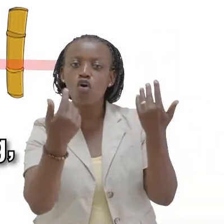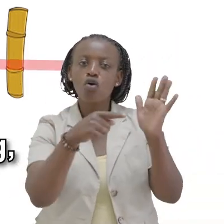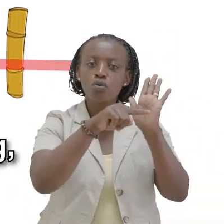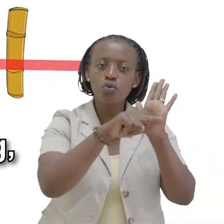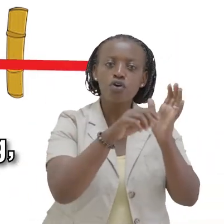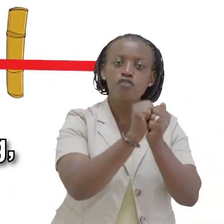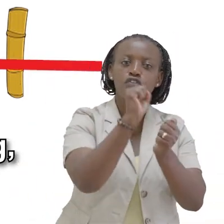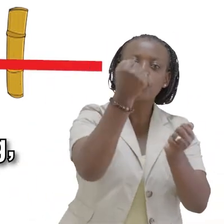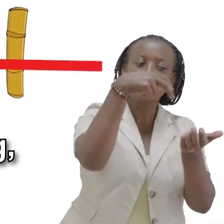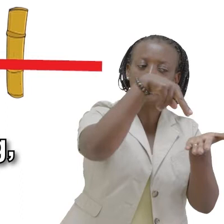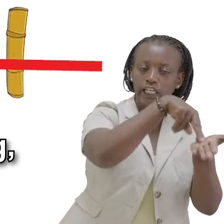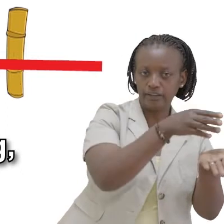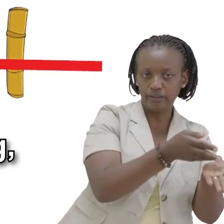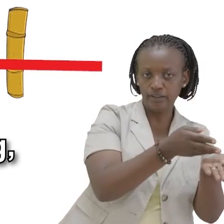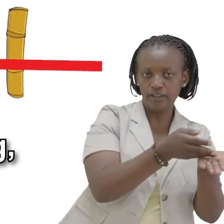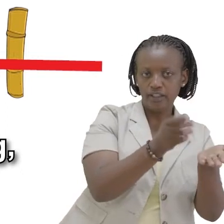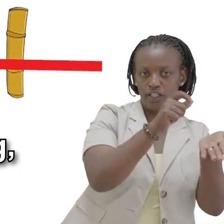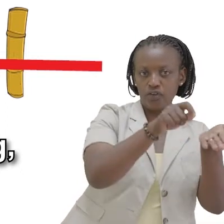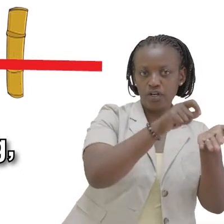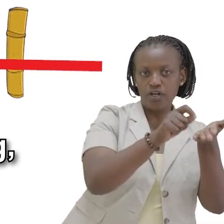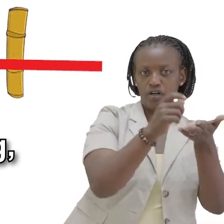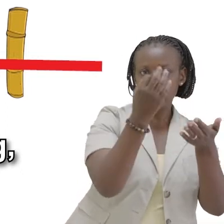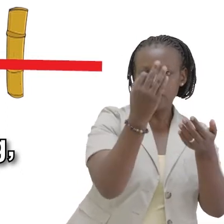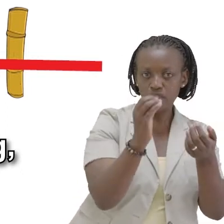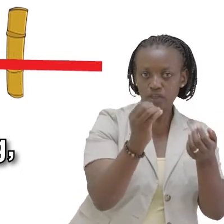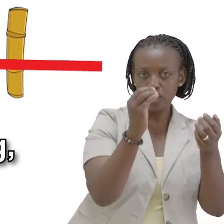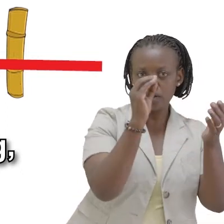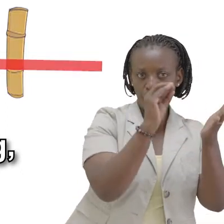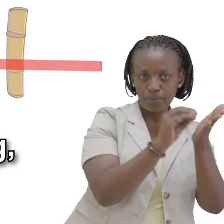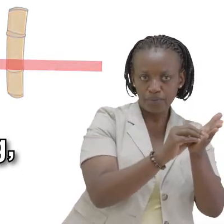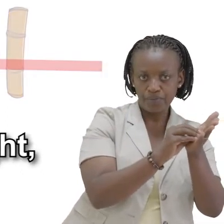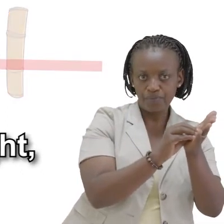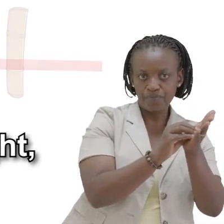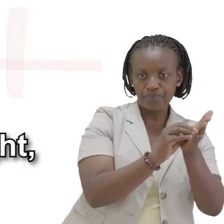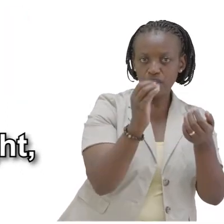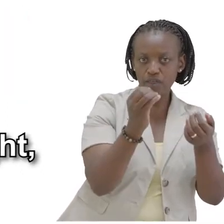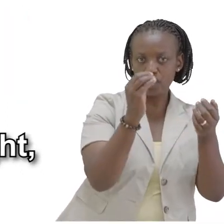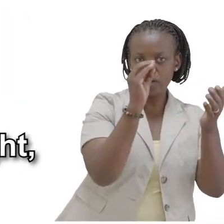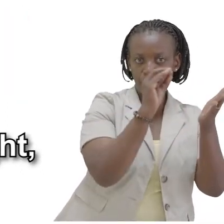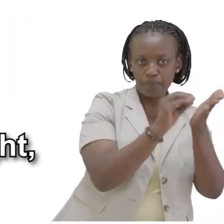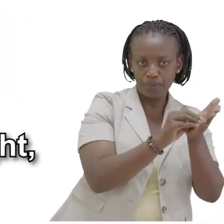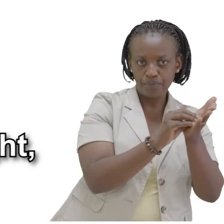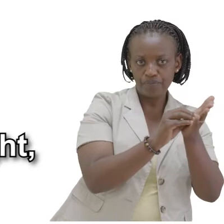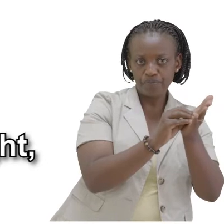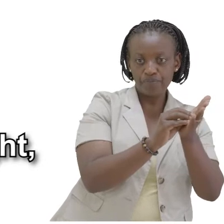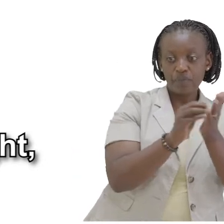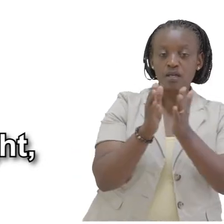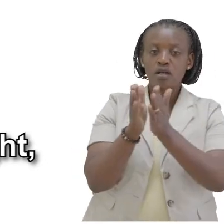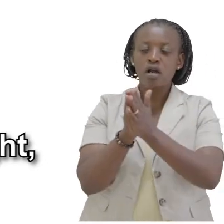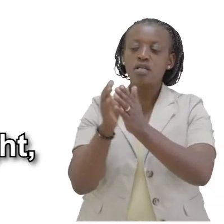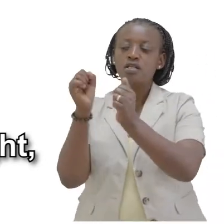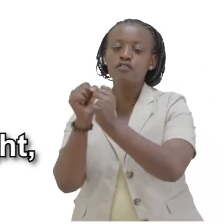and remove the 15 that are still standing. I write the 30 on the